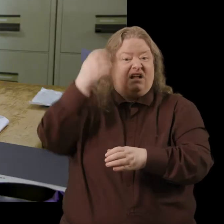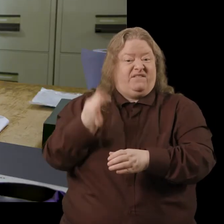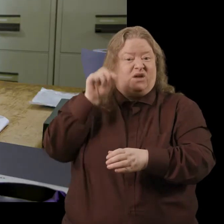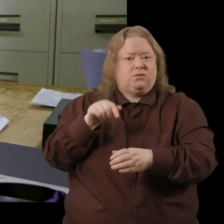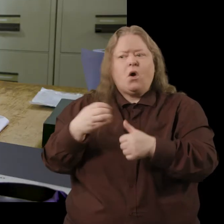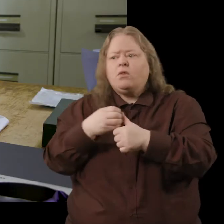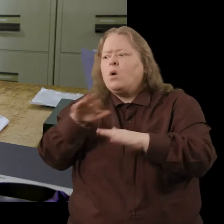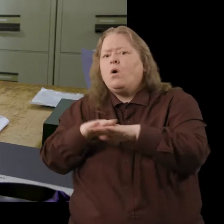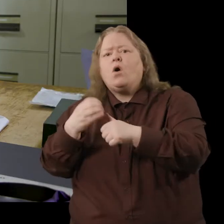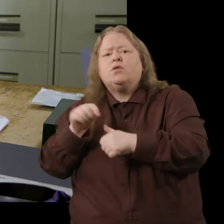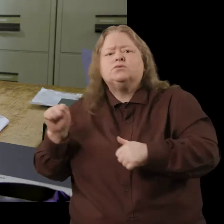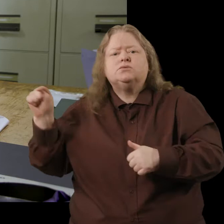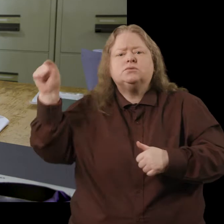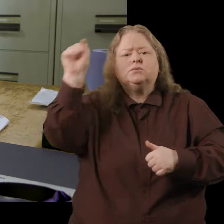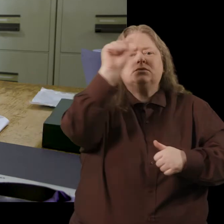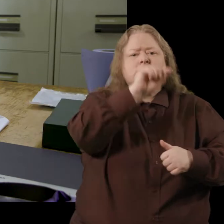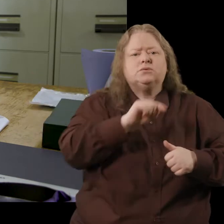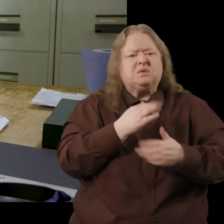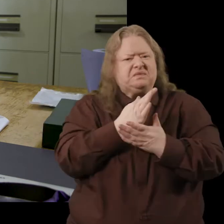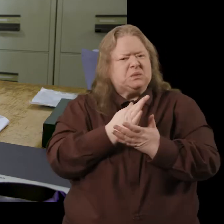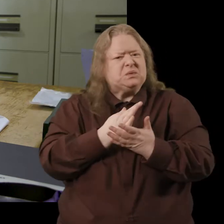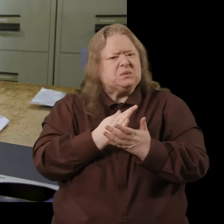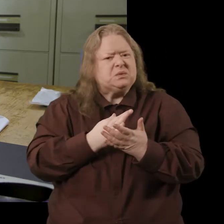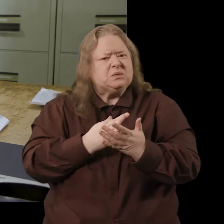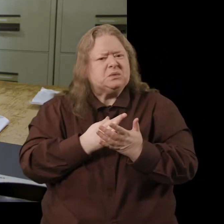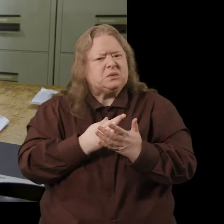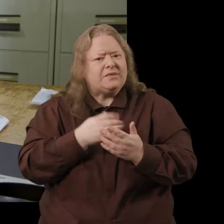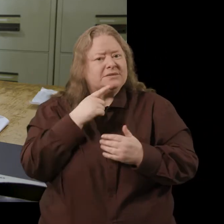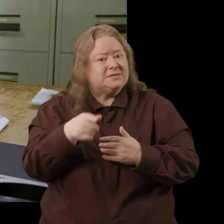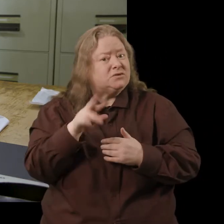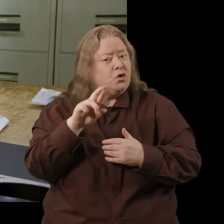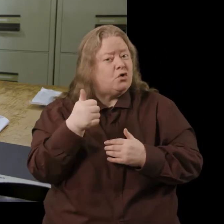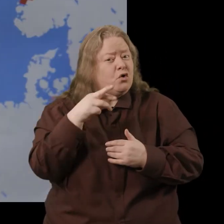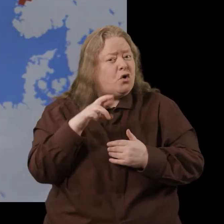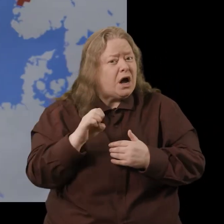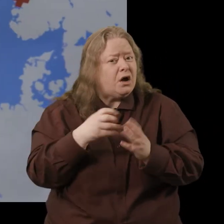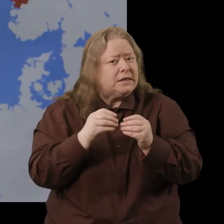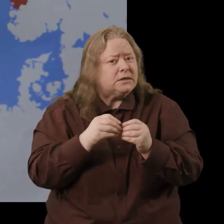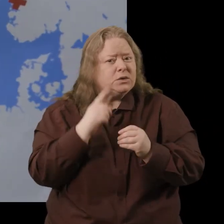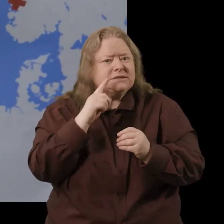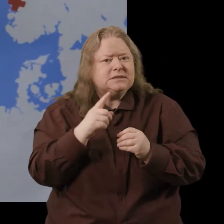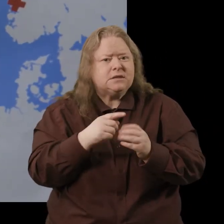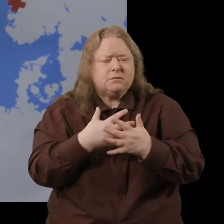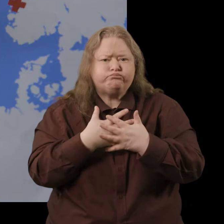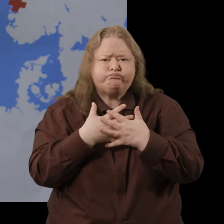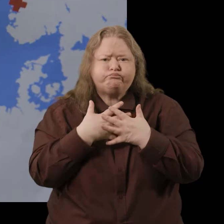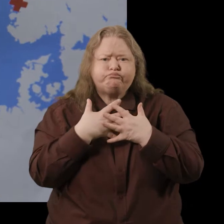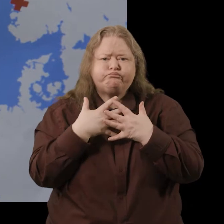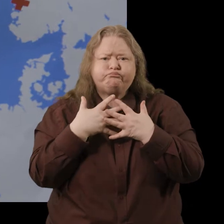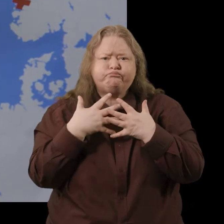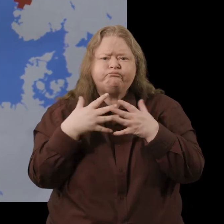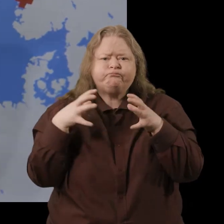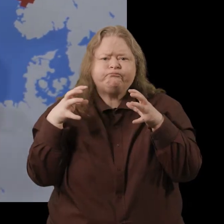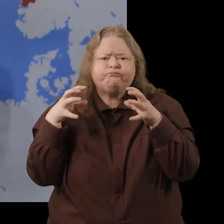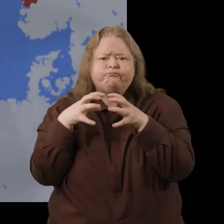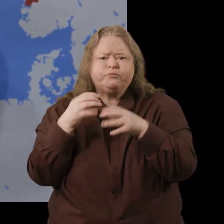found. We can also see that there are relatively few of them and that they're quite a rare object. You can see that there's quite a concentration of